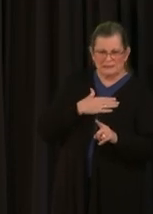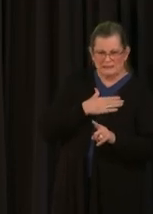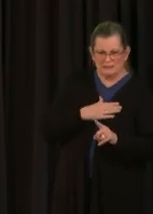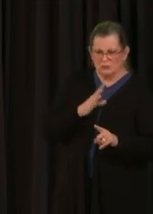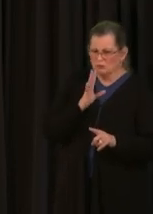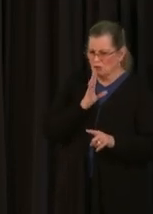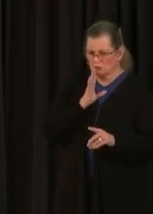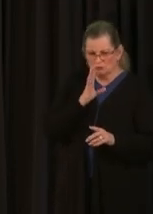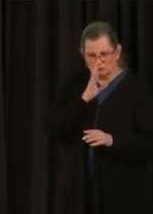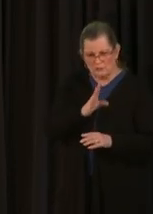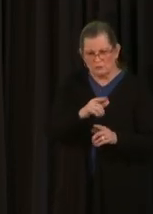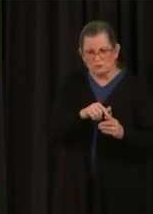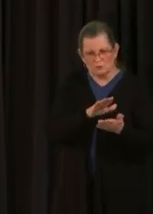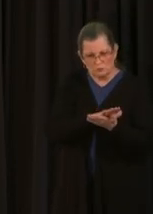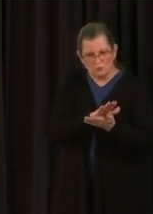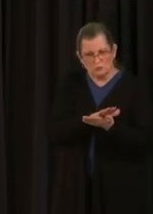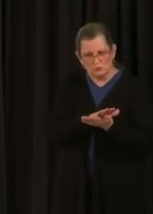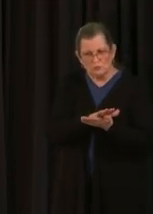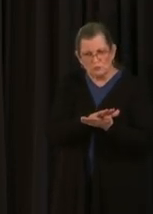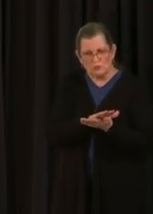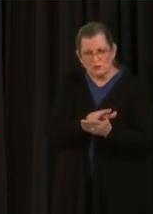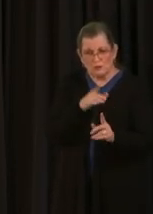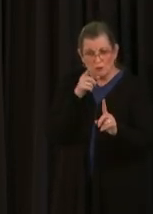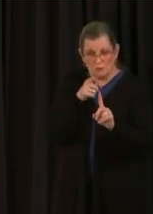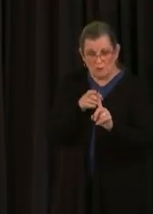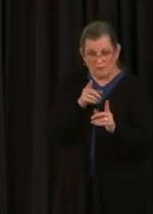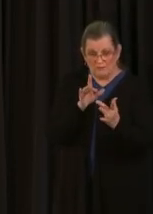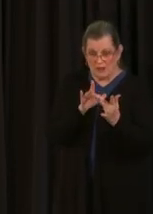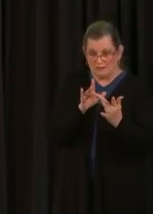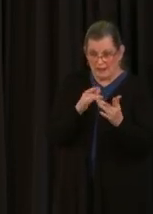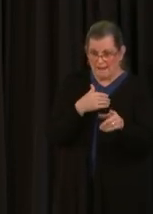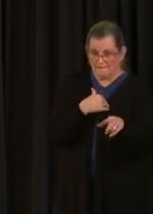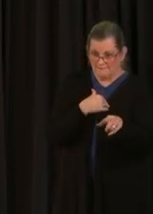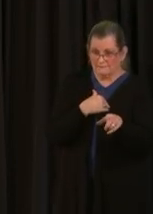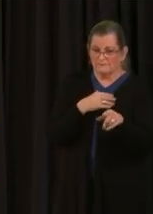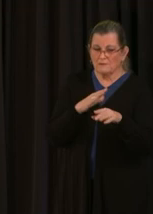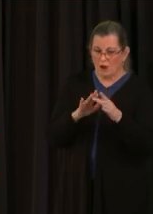That's correct. Yeah, Go ahead, Chief.